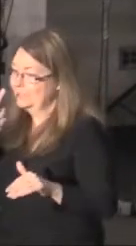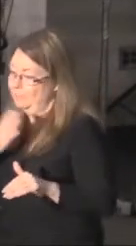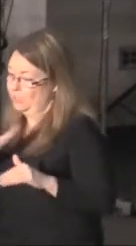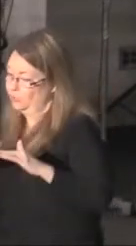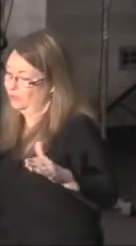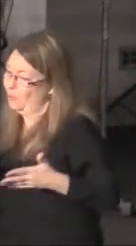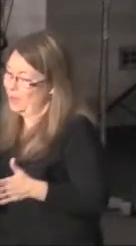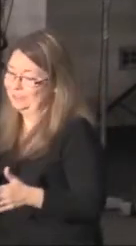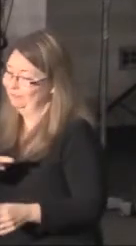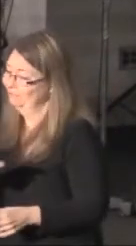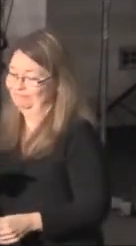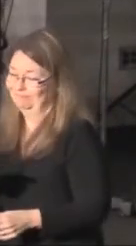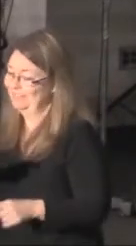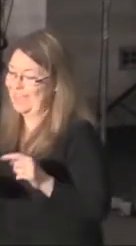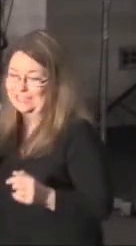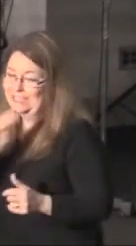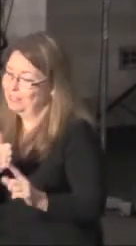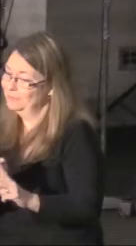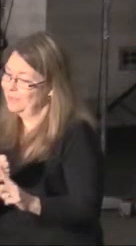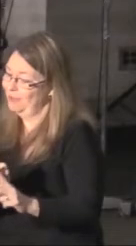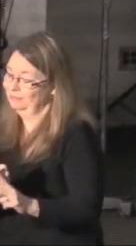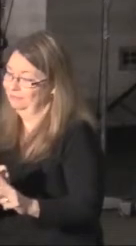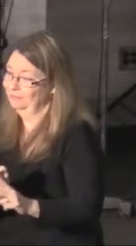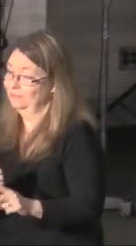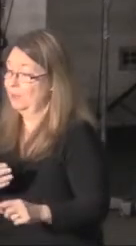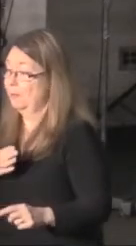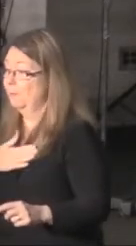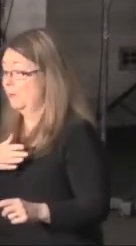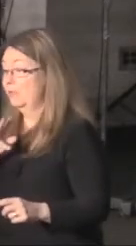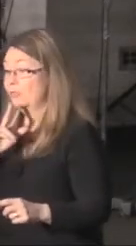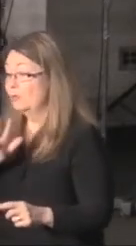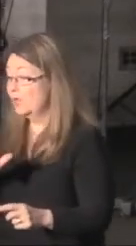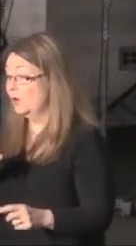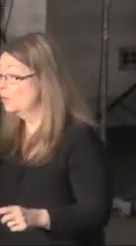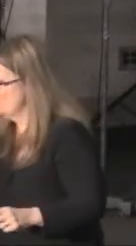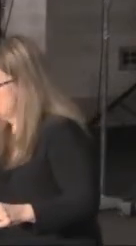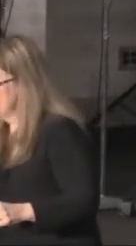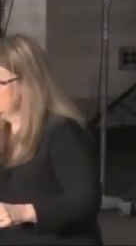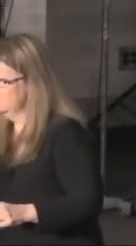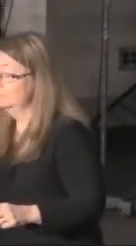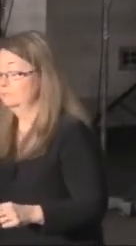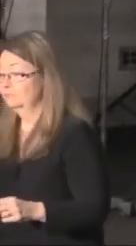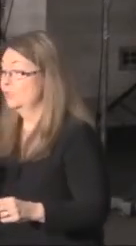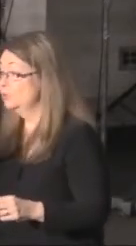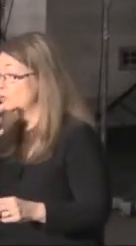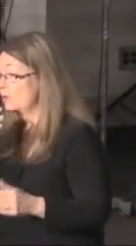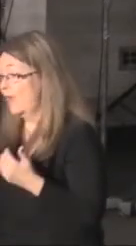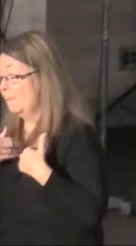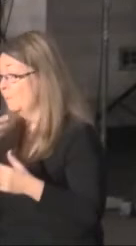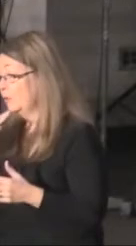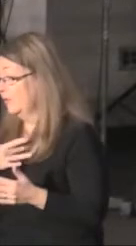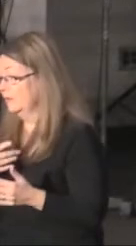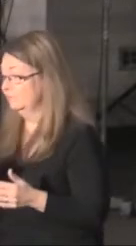children in ways that they will never see themselves. And obviously, I have a 3-year-old, I have a 1-year-old, both are getting ready to turn 4 and 2. But as their